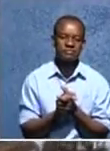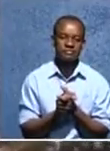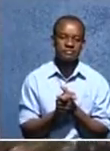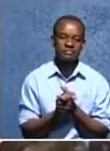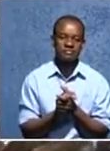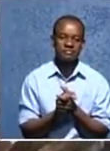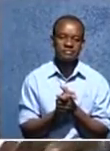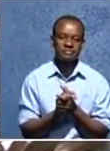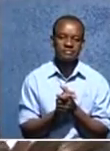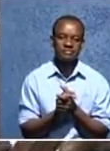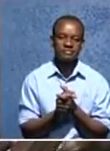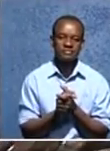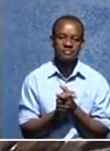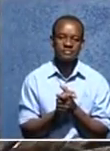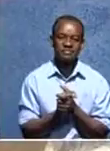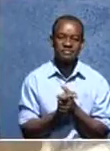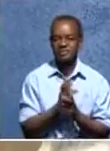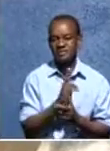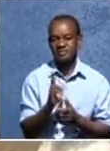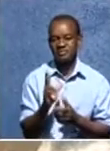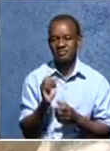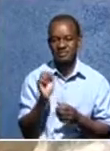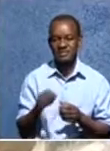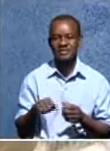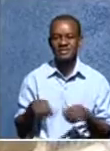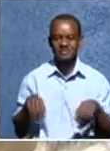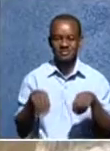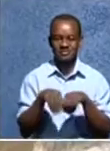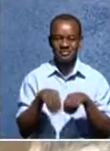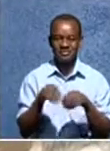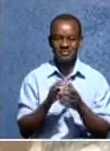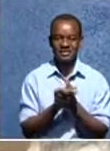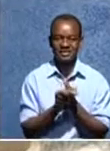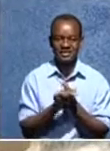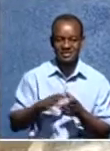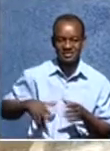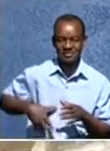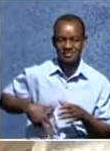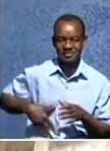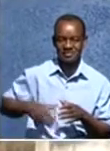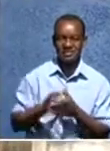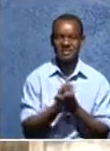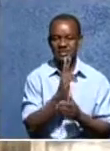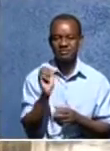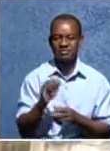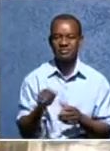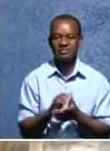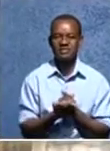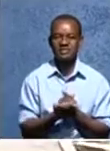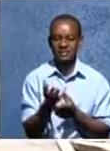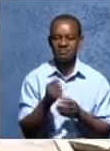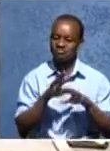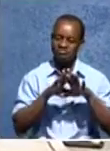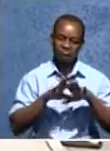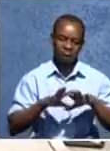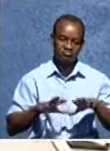they can make or break our tourism sector. Absolutely. So if they don't rob and steal people, if they are friendly and nice, and it starts at the airport's company, basically